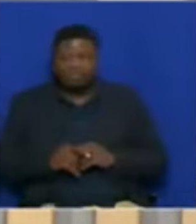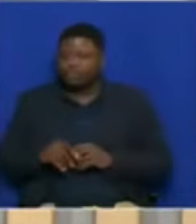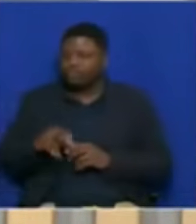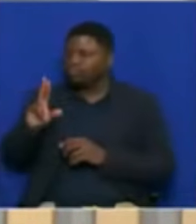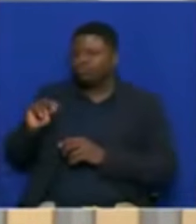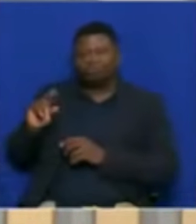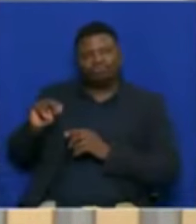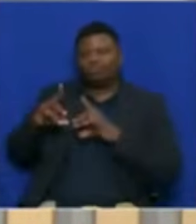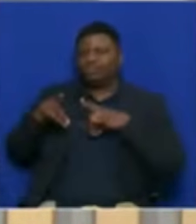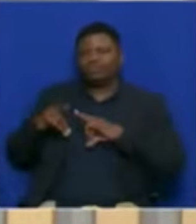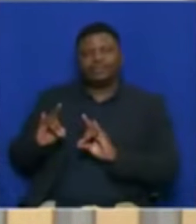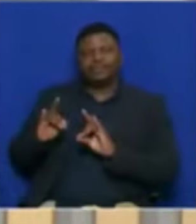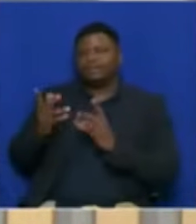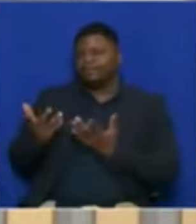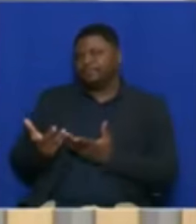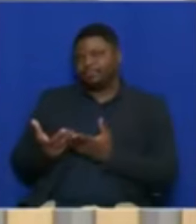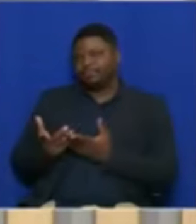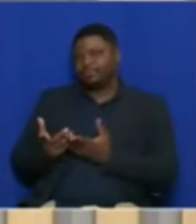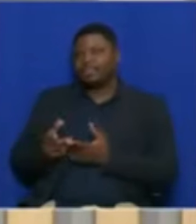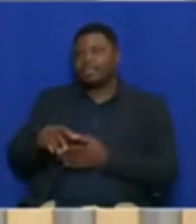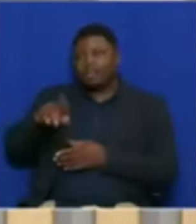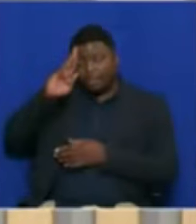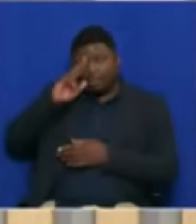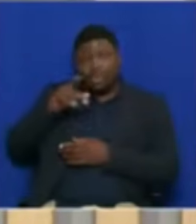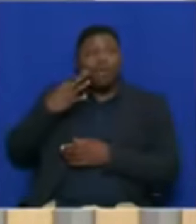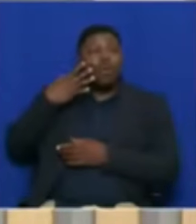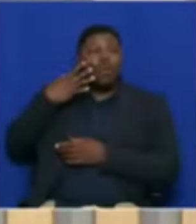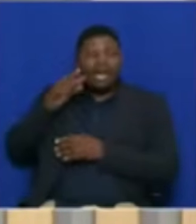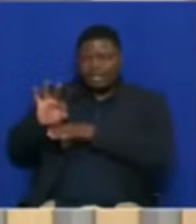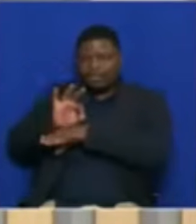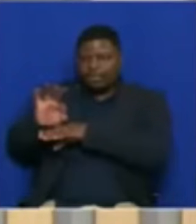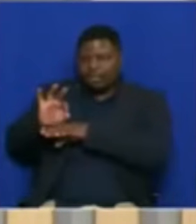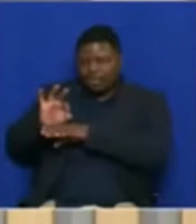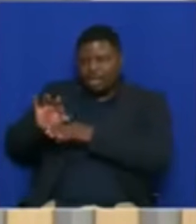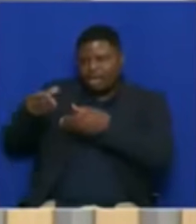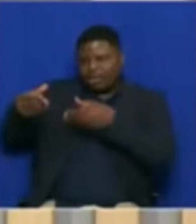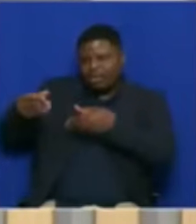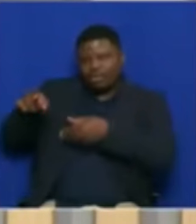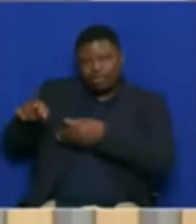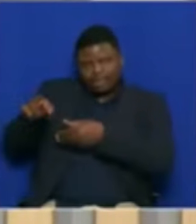he was preparing the document, maybe been next to him and looked at what,